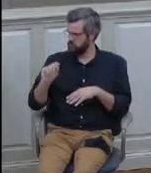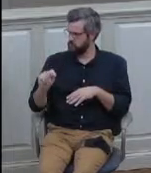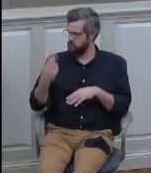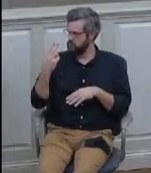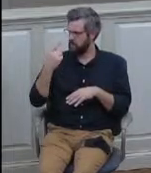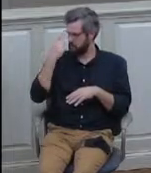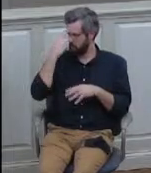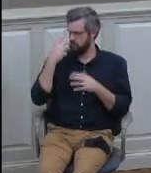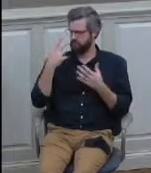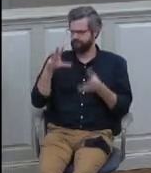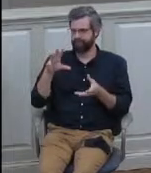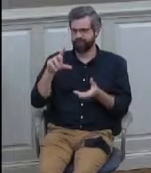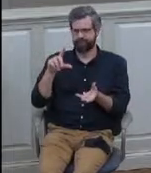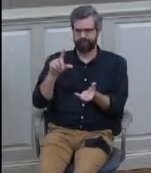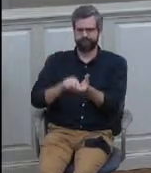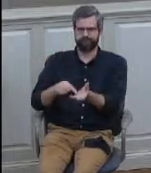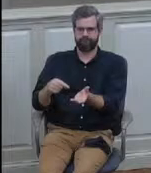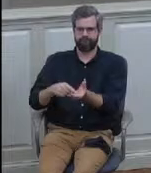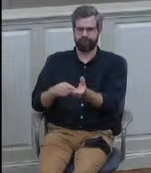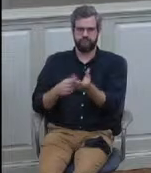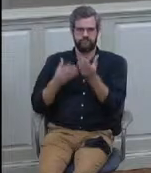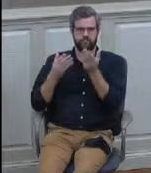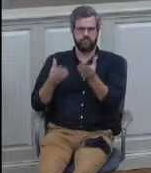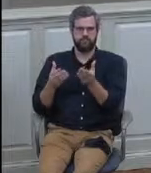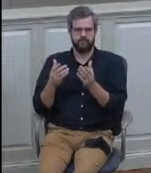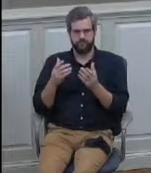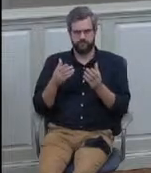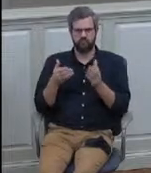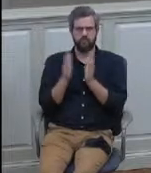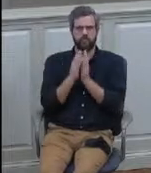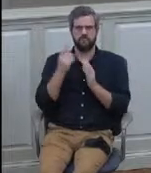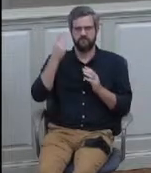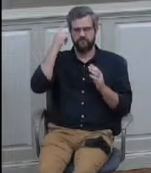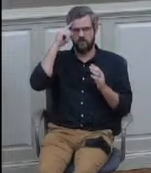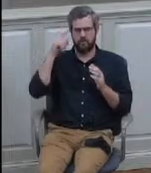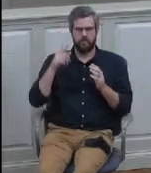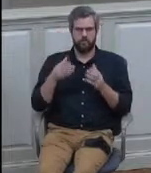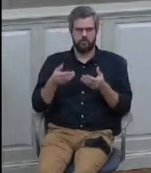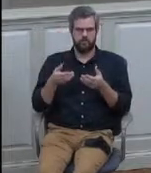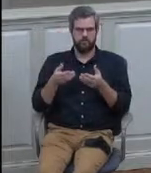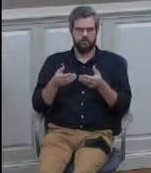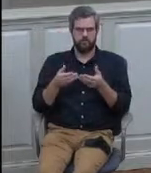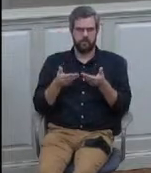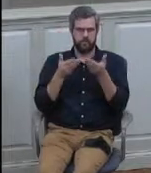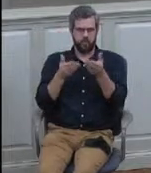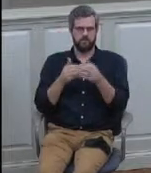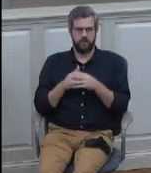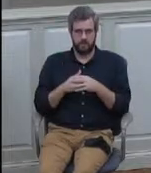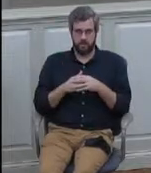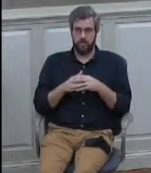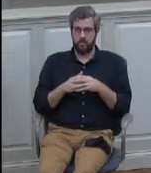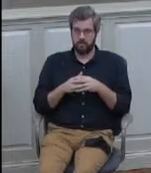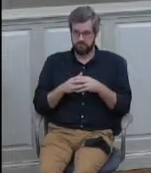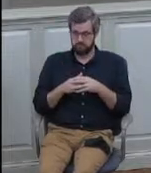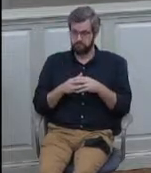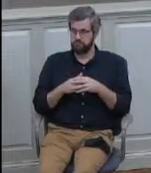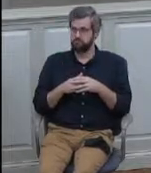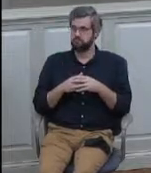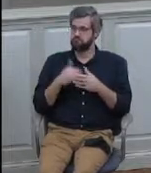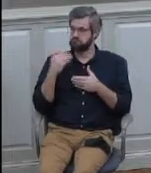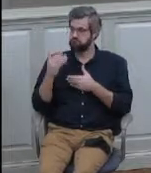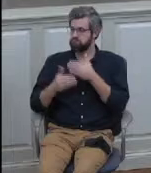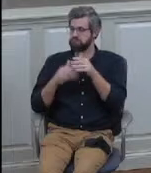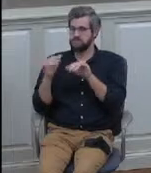in the proposals, request for proposals. It's going to look very similar to